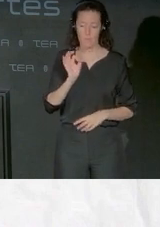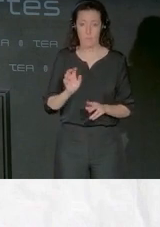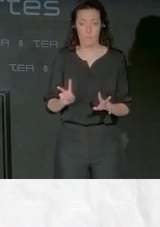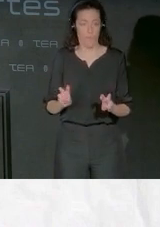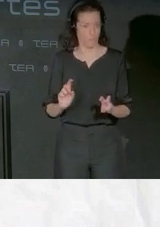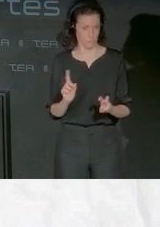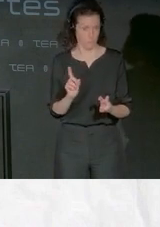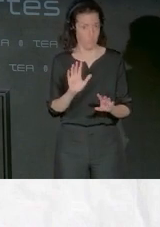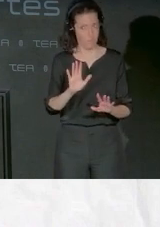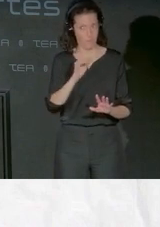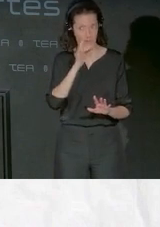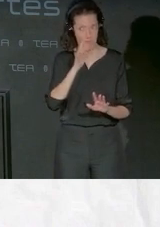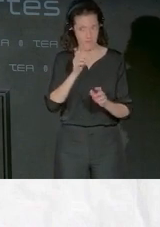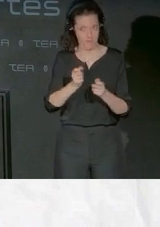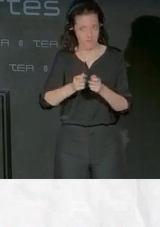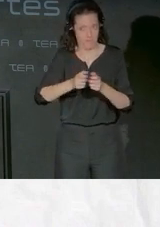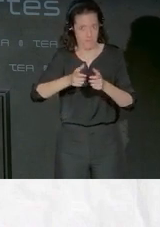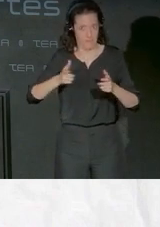always been the case even before